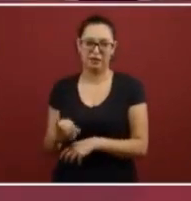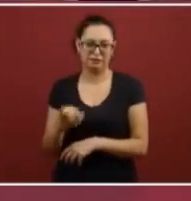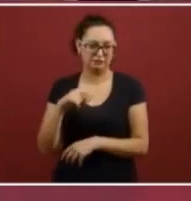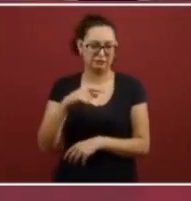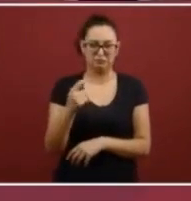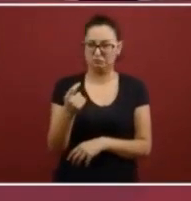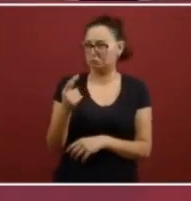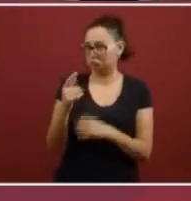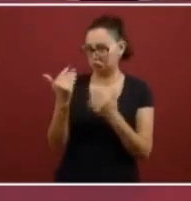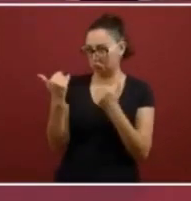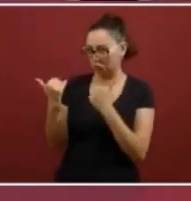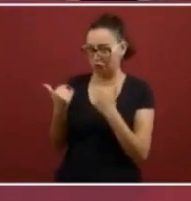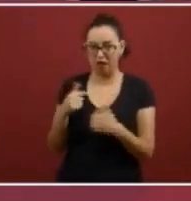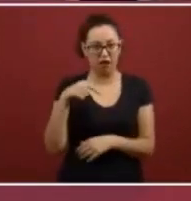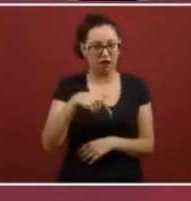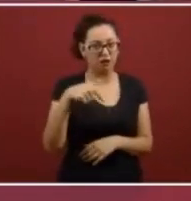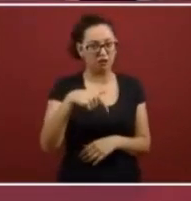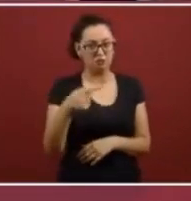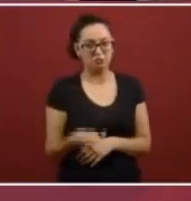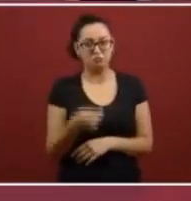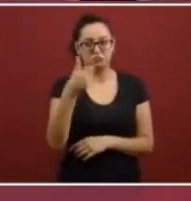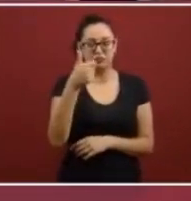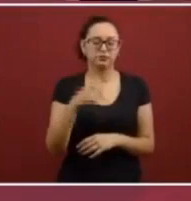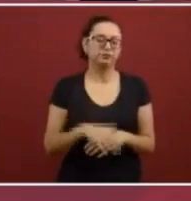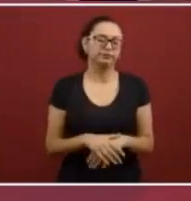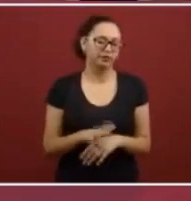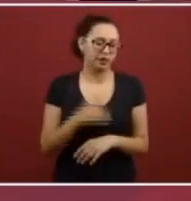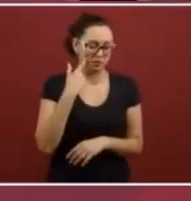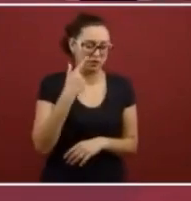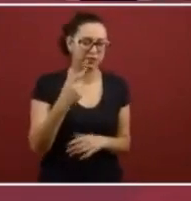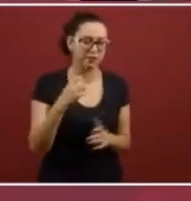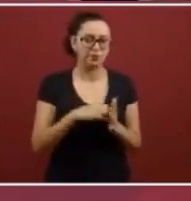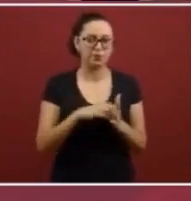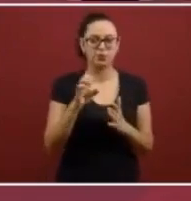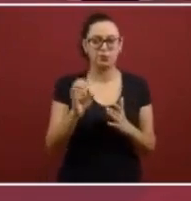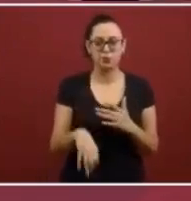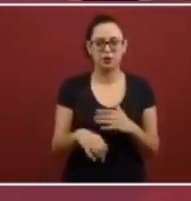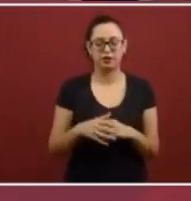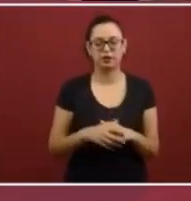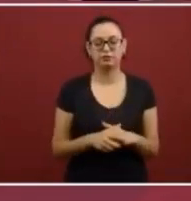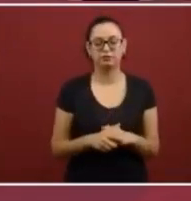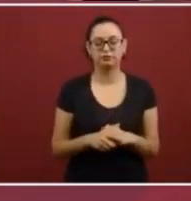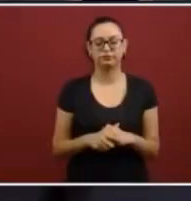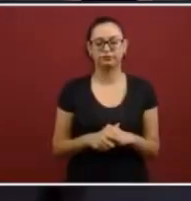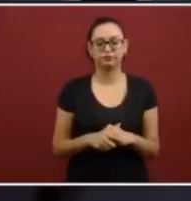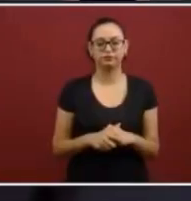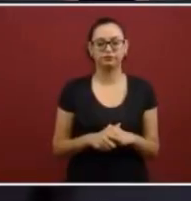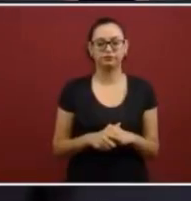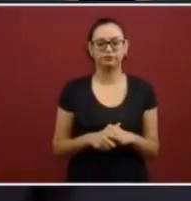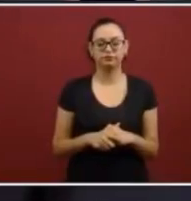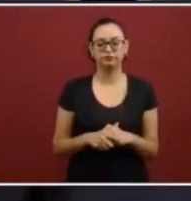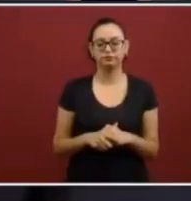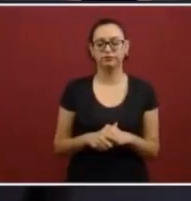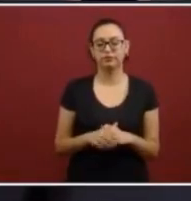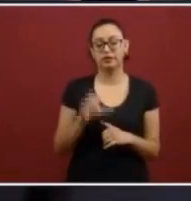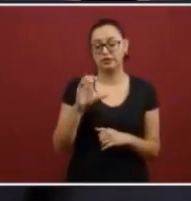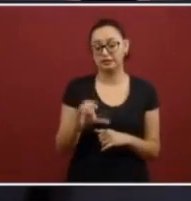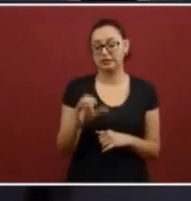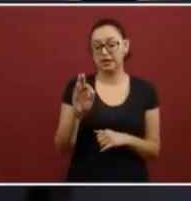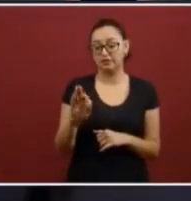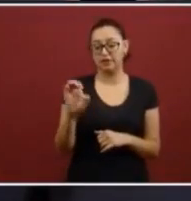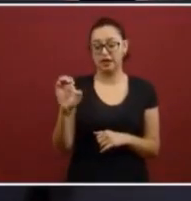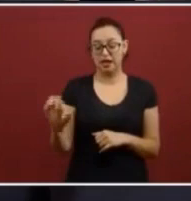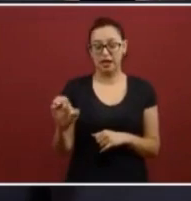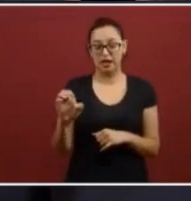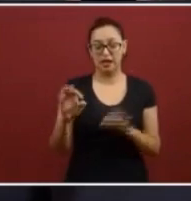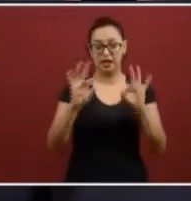happen anywhere else Por in the world. ejemplo, utilizan They, for las líneas example, de they transmisión they utilize the de la lines Comisión Federal de